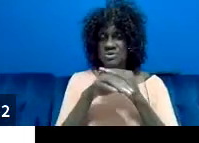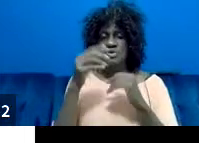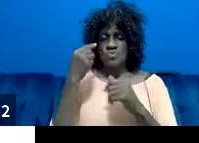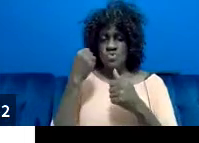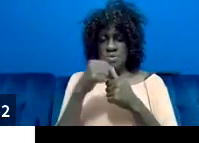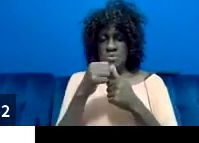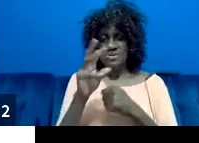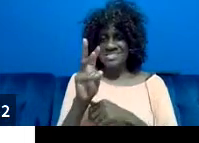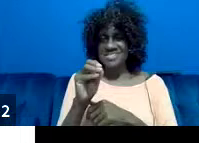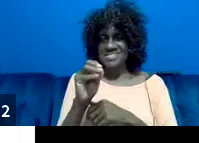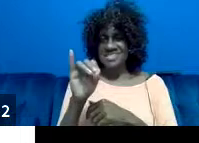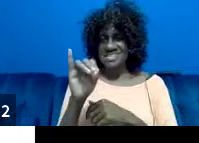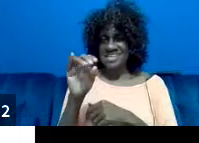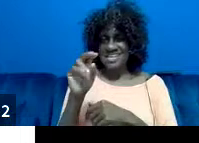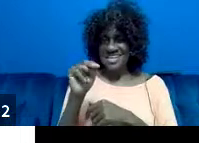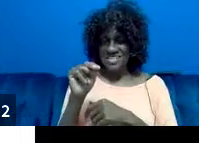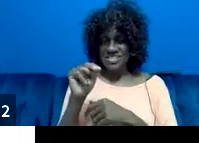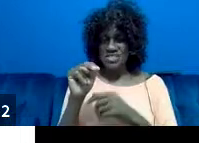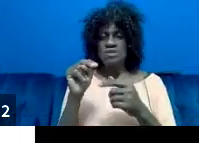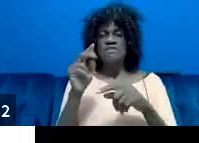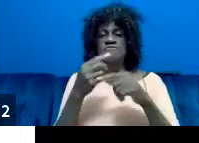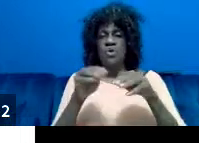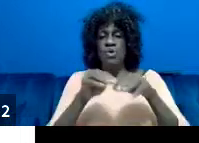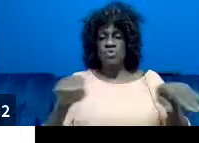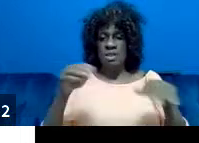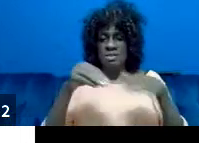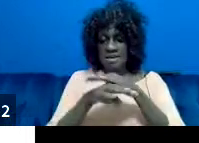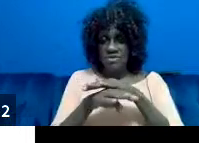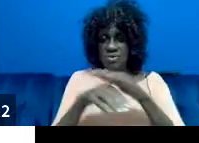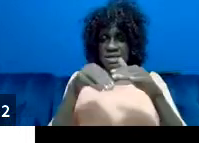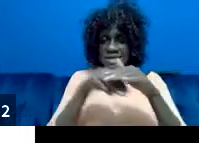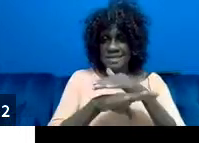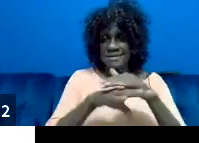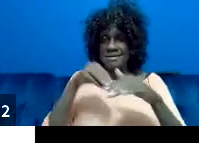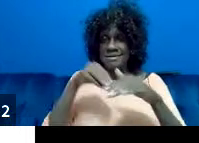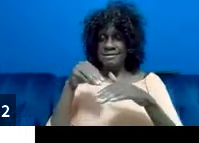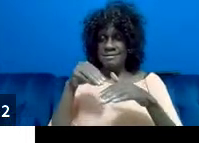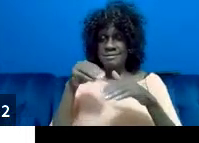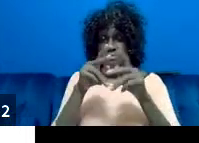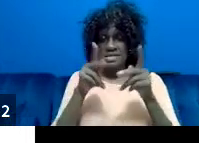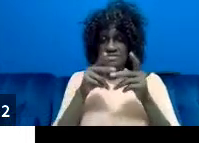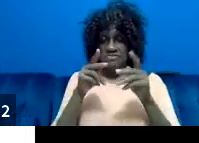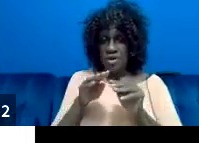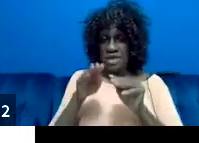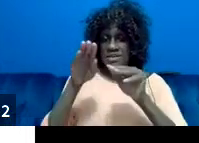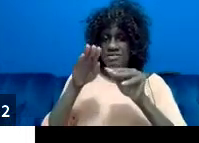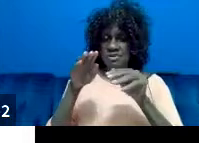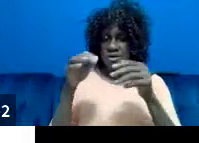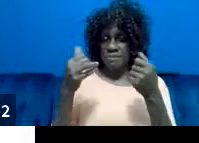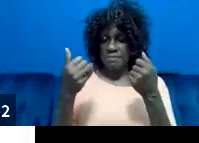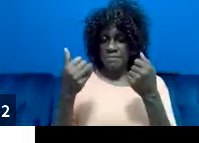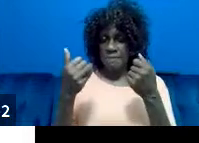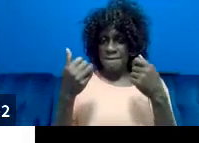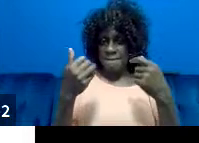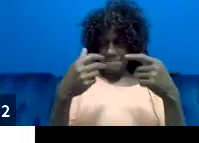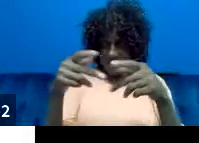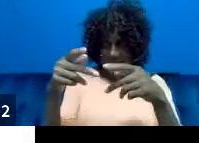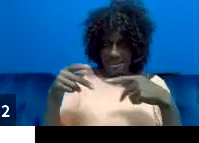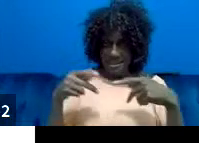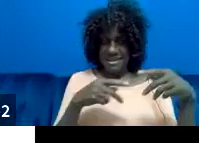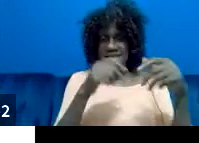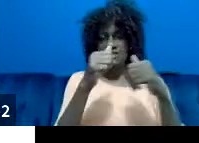60-inch requirement to those ground level or entry point or exit points of elevated play composite